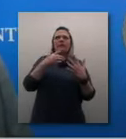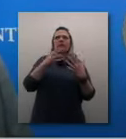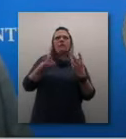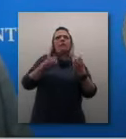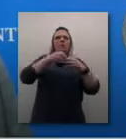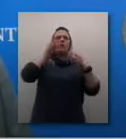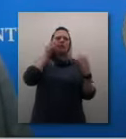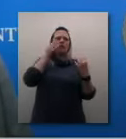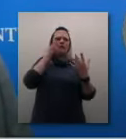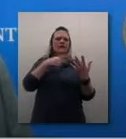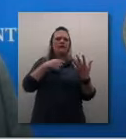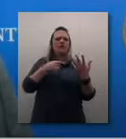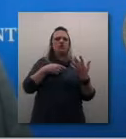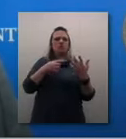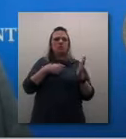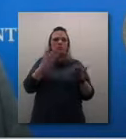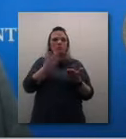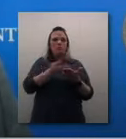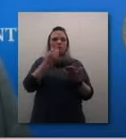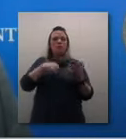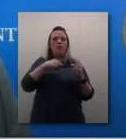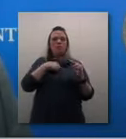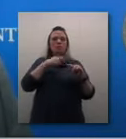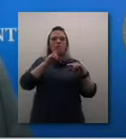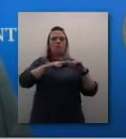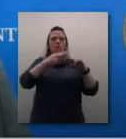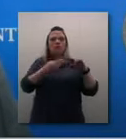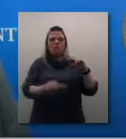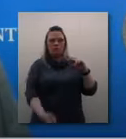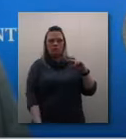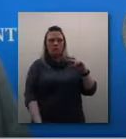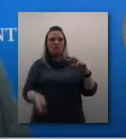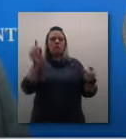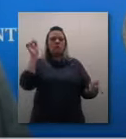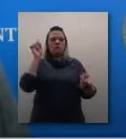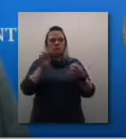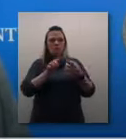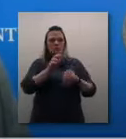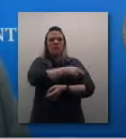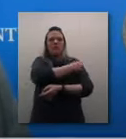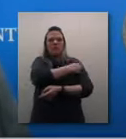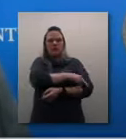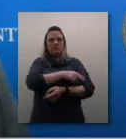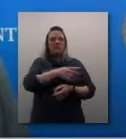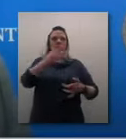that we are declining in hospitalizations, declining in ICUs, declining in deaths.